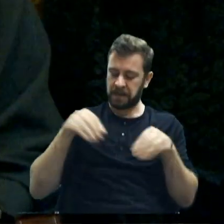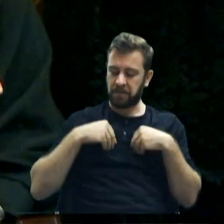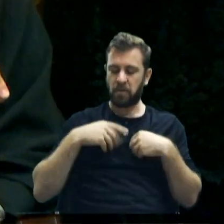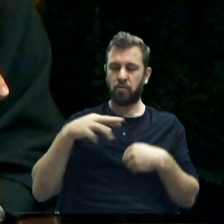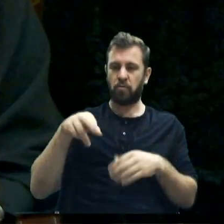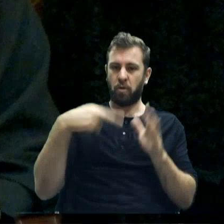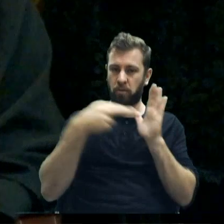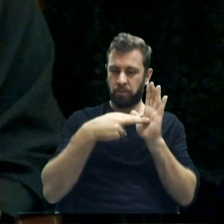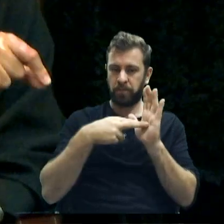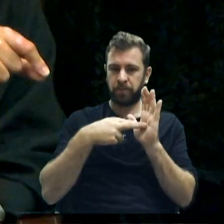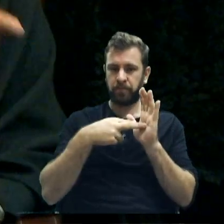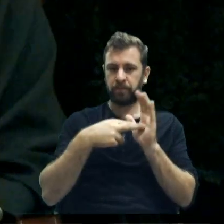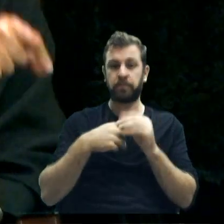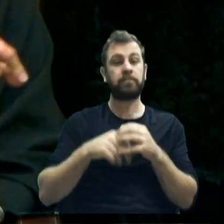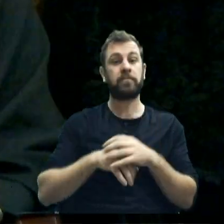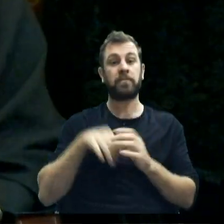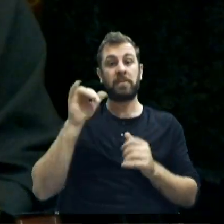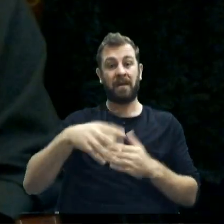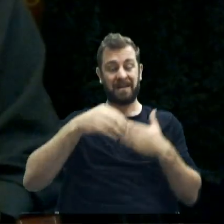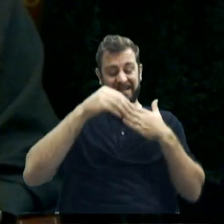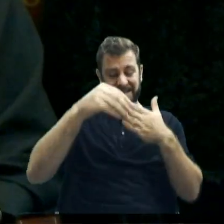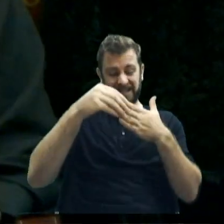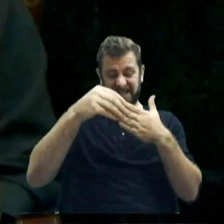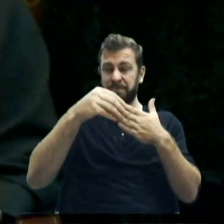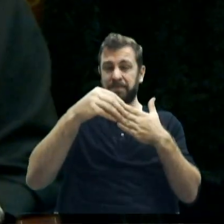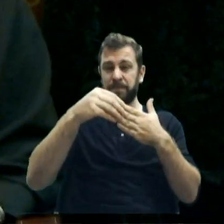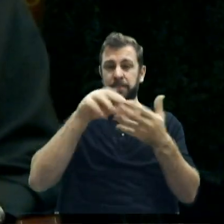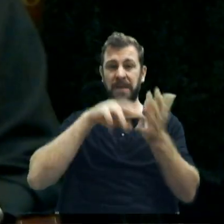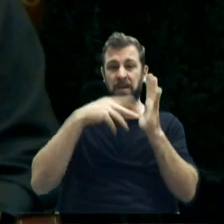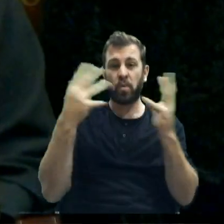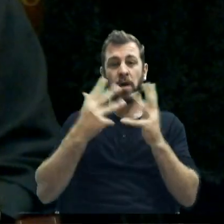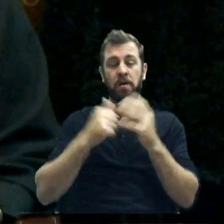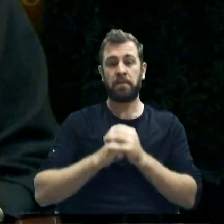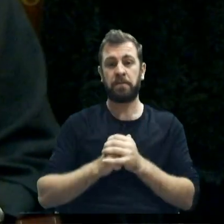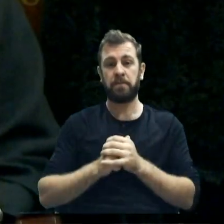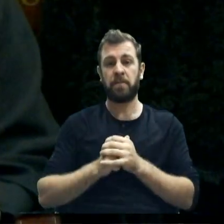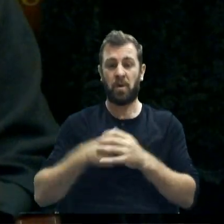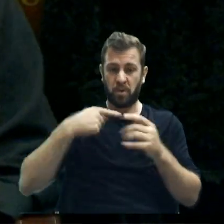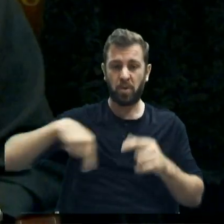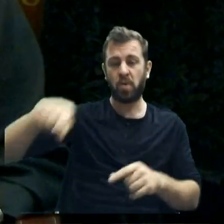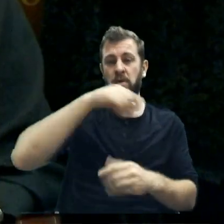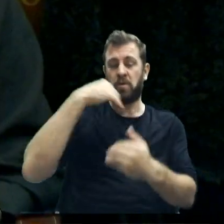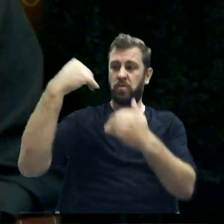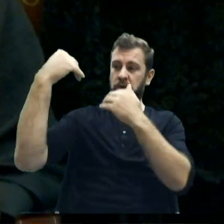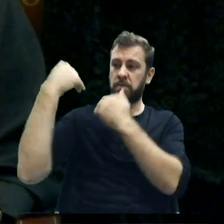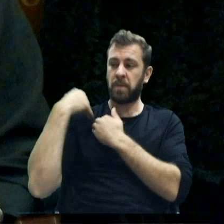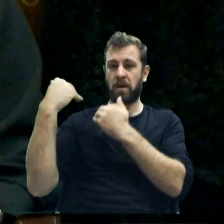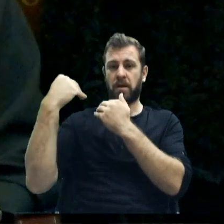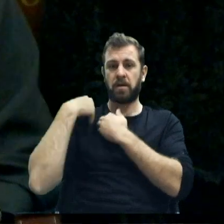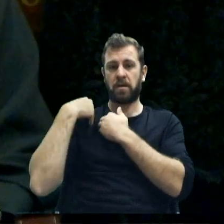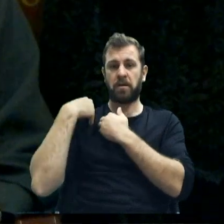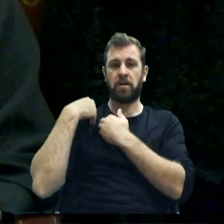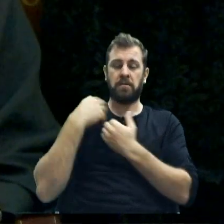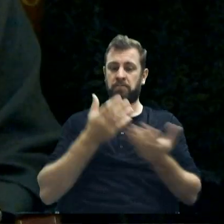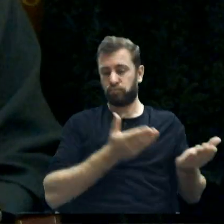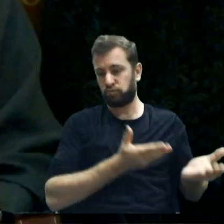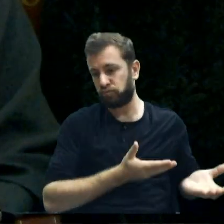That wilayat includes the idea that we are responsible for taking our families to Jannah.